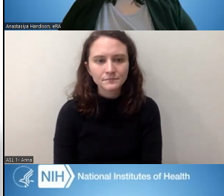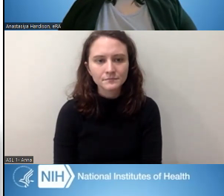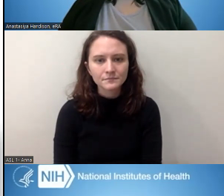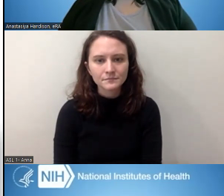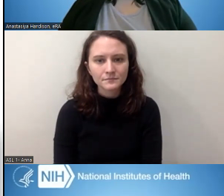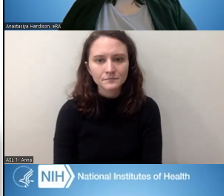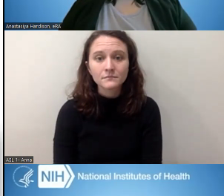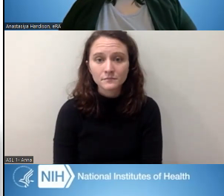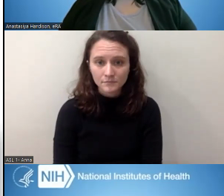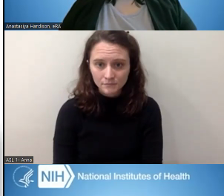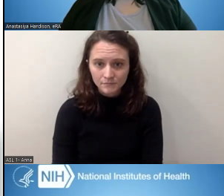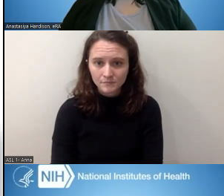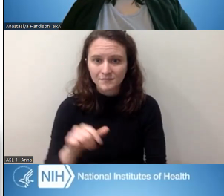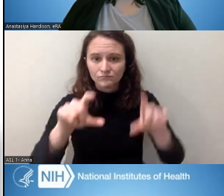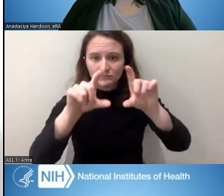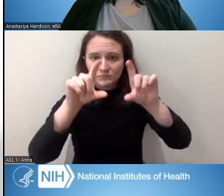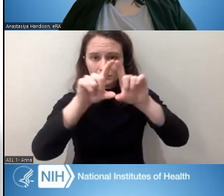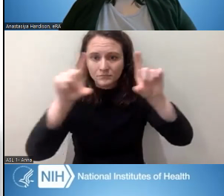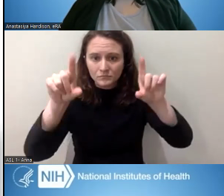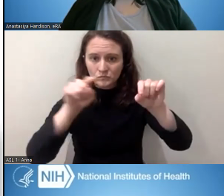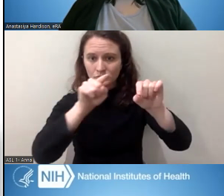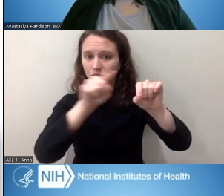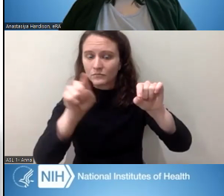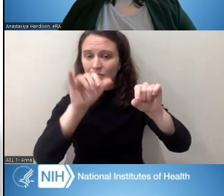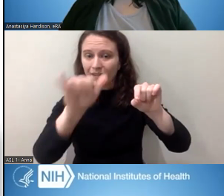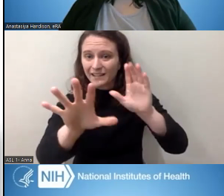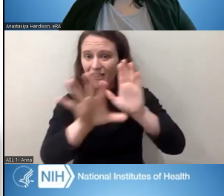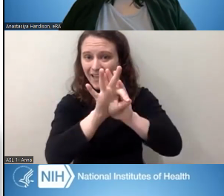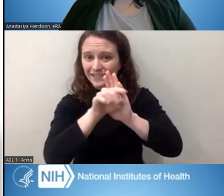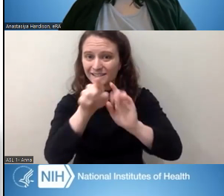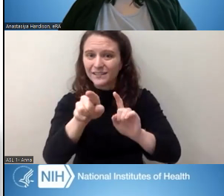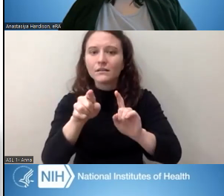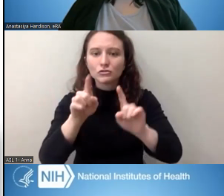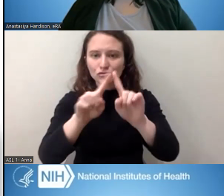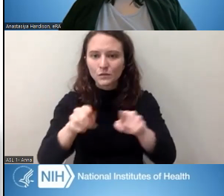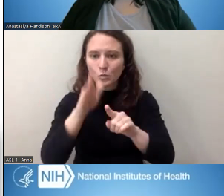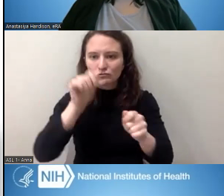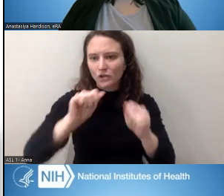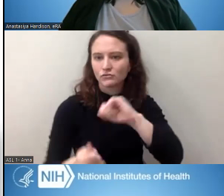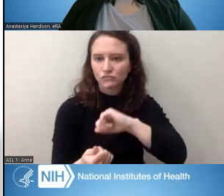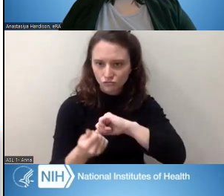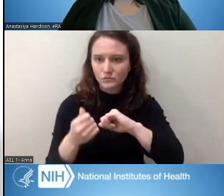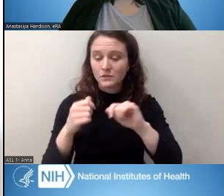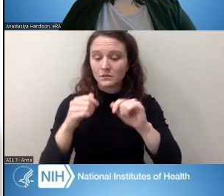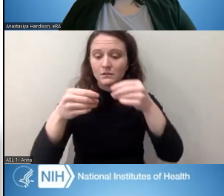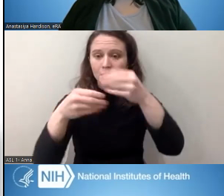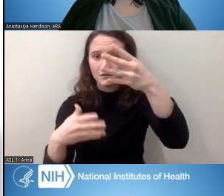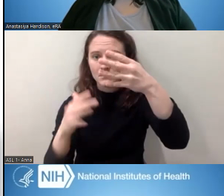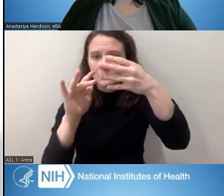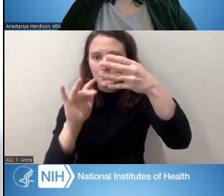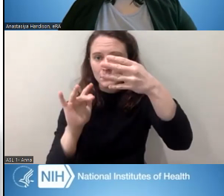When you select a search type, the screen is going to change dynamically for you and give you the elements that you can search